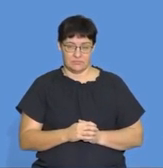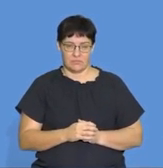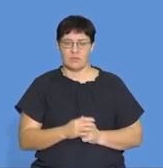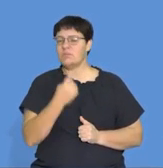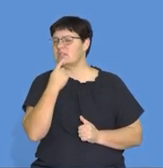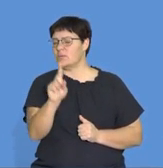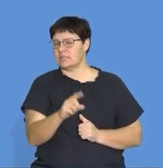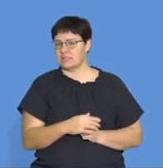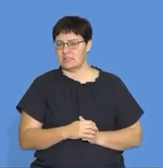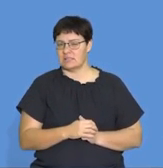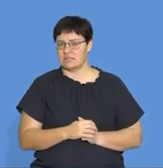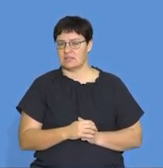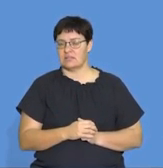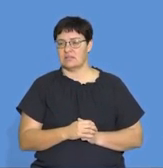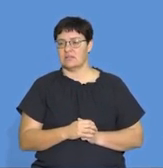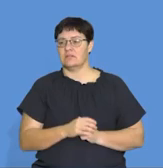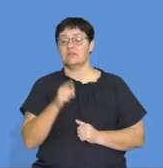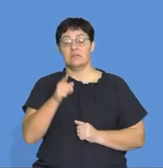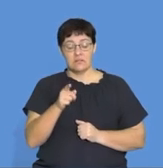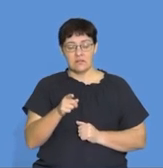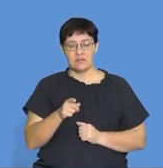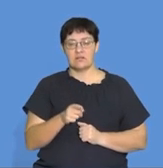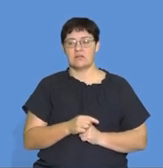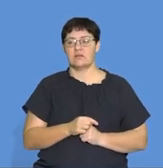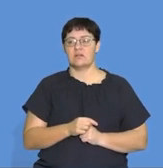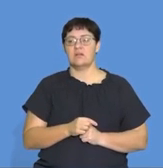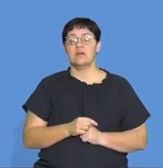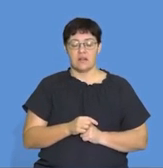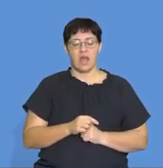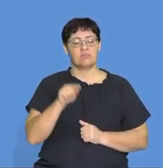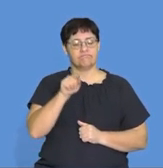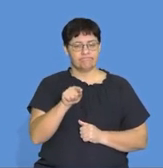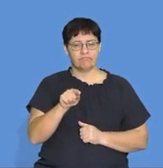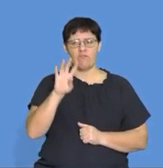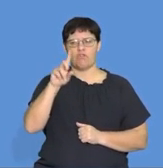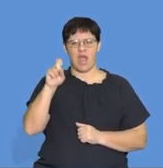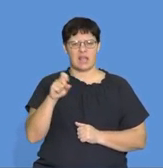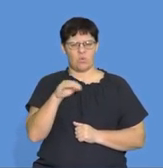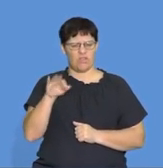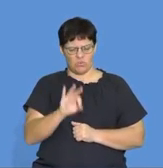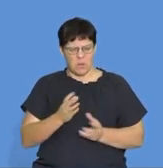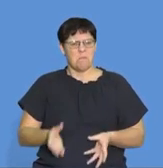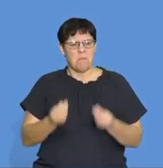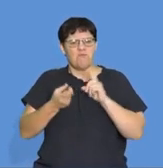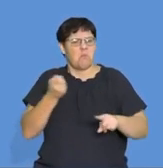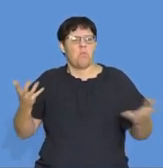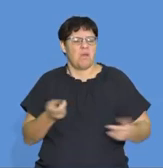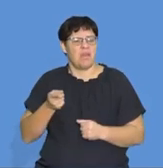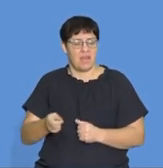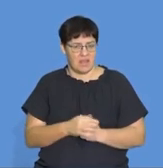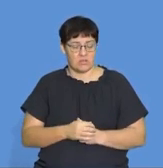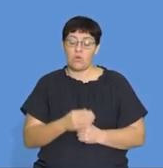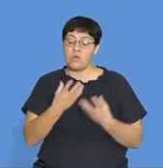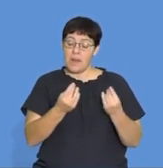said the multiplicative inverse is 4x over 3. Let me show you how we got that. So my number is